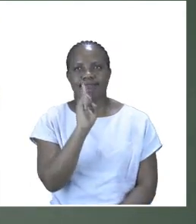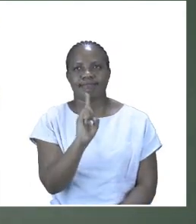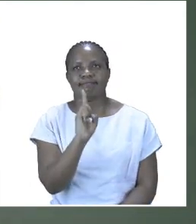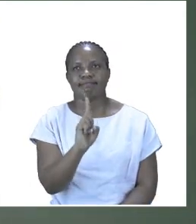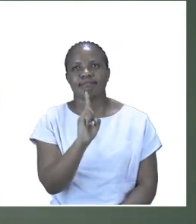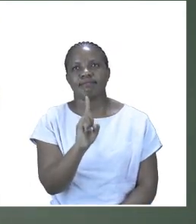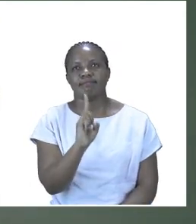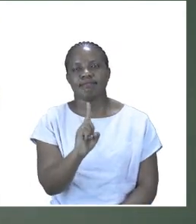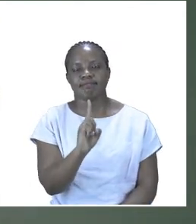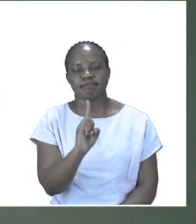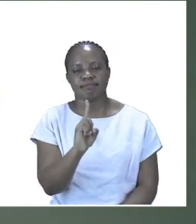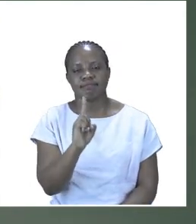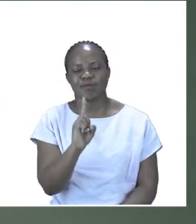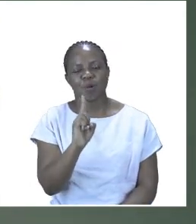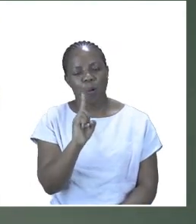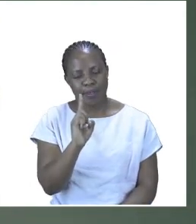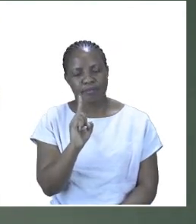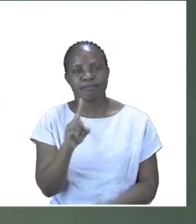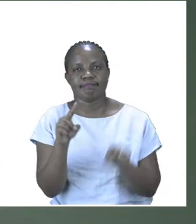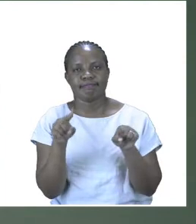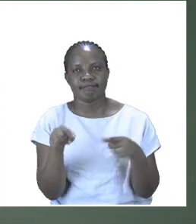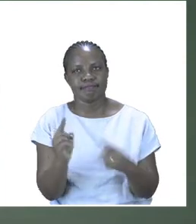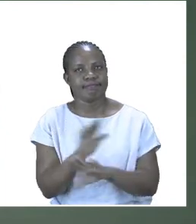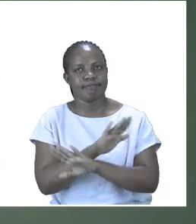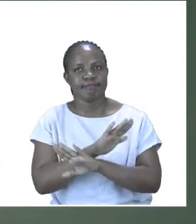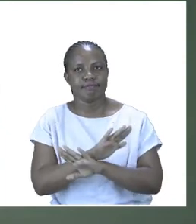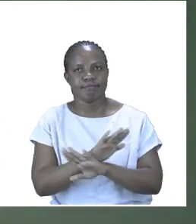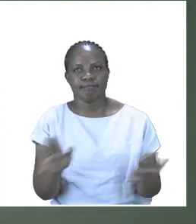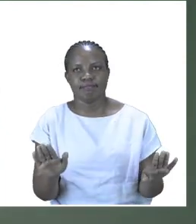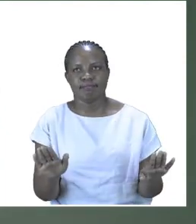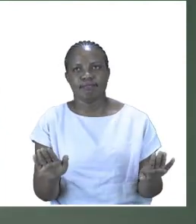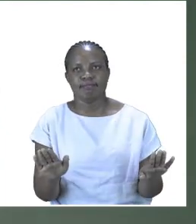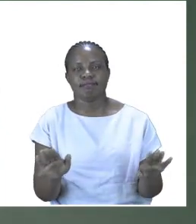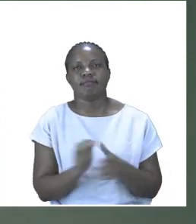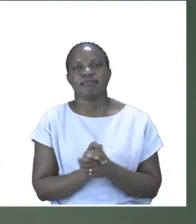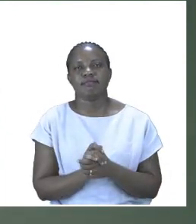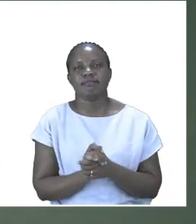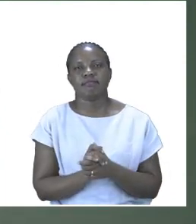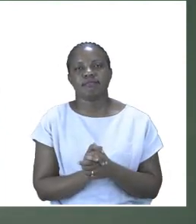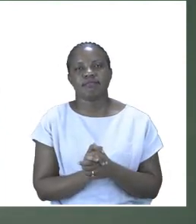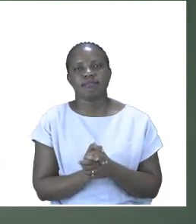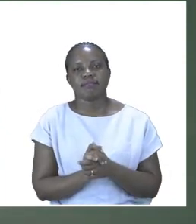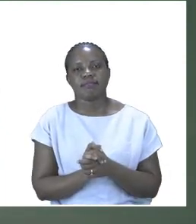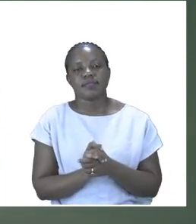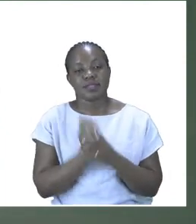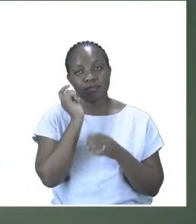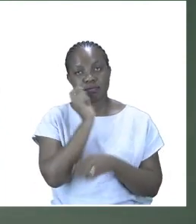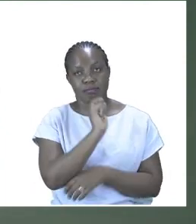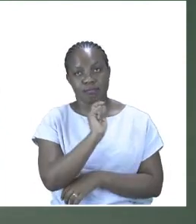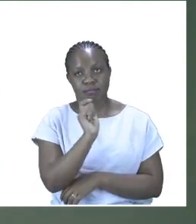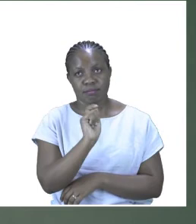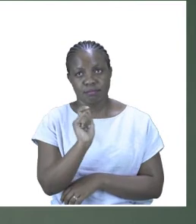is only one. Let's write, I'm going to write here only